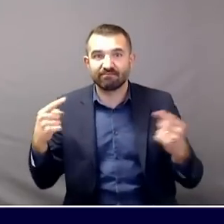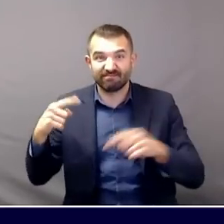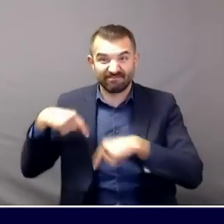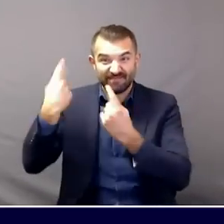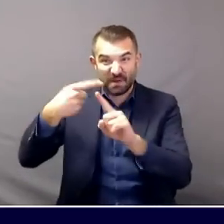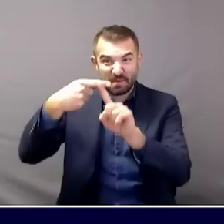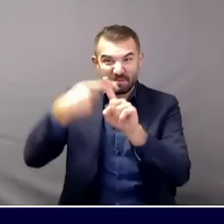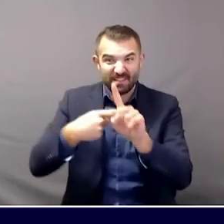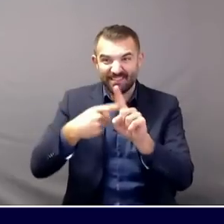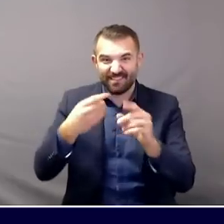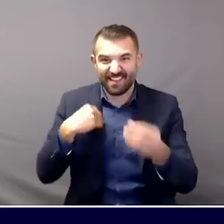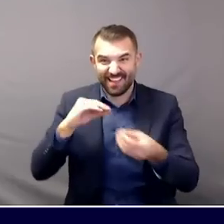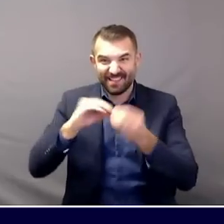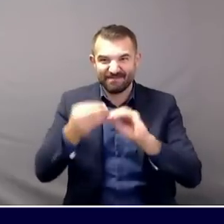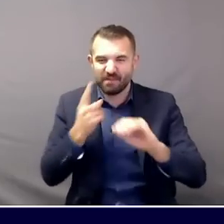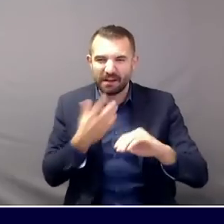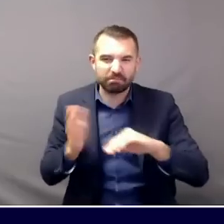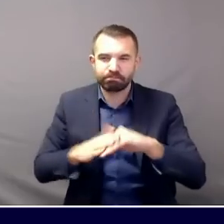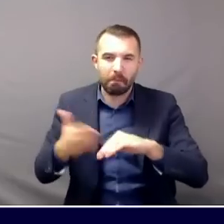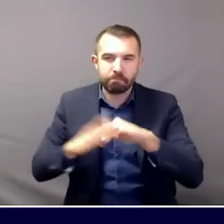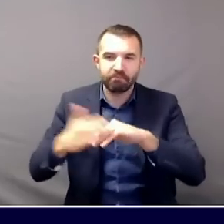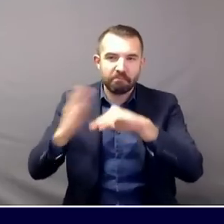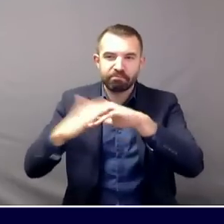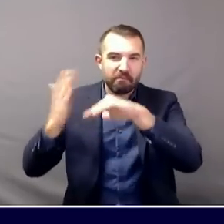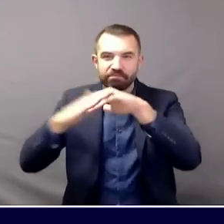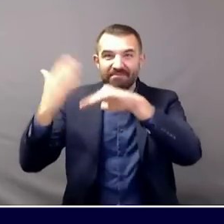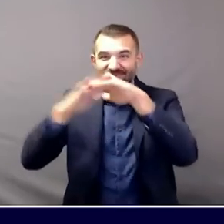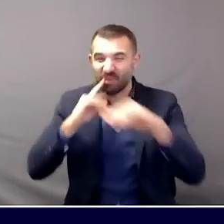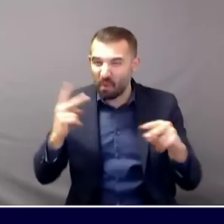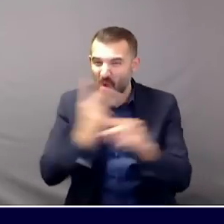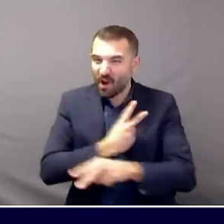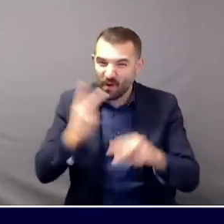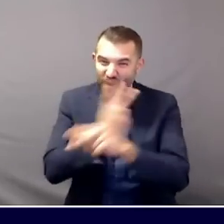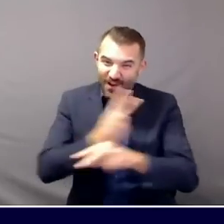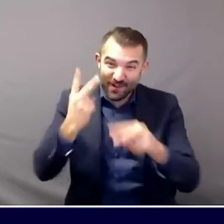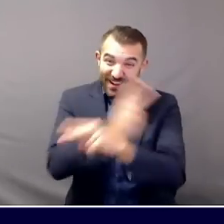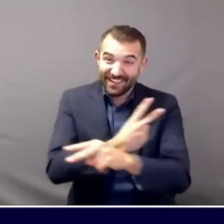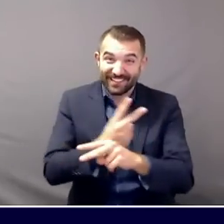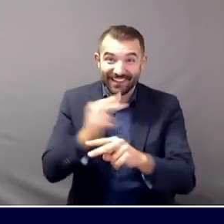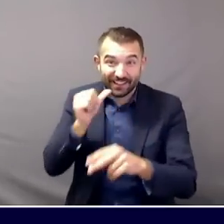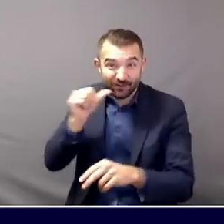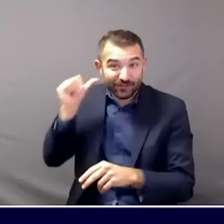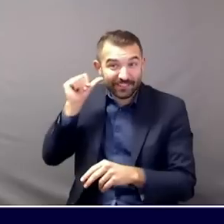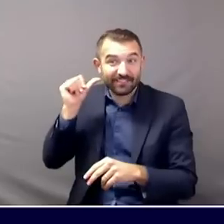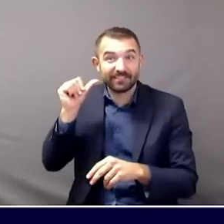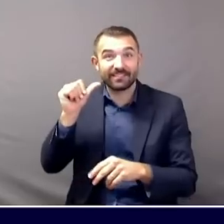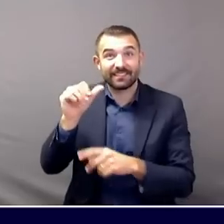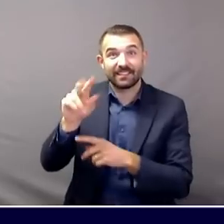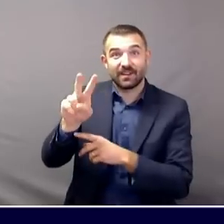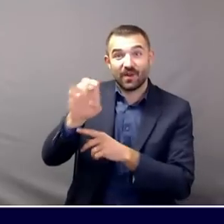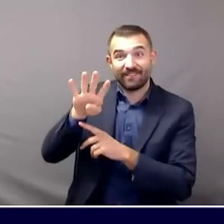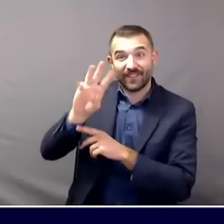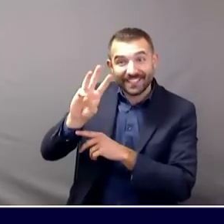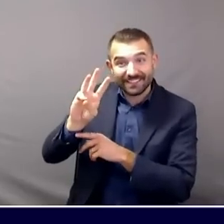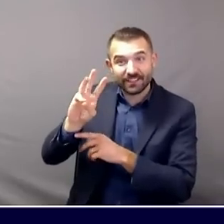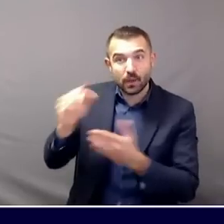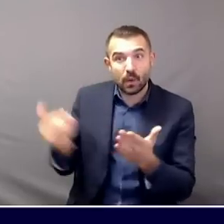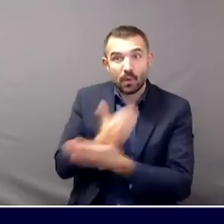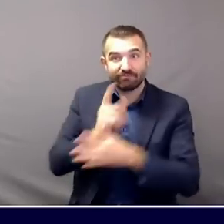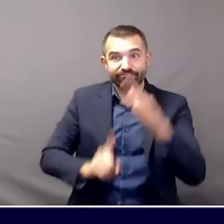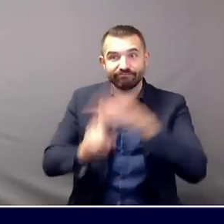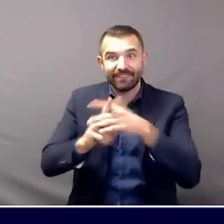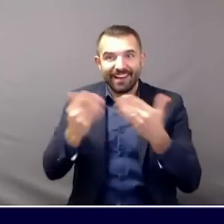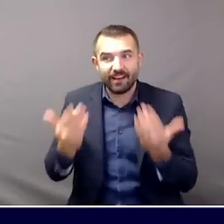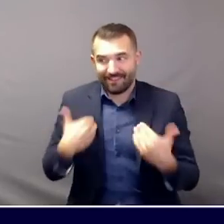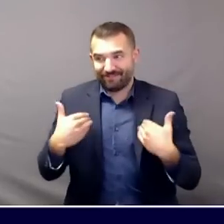For example, yesterday we recorded 246 new cases of COVID-19 in 24